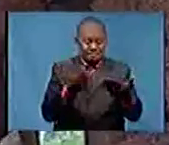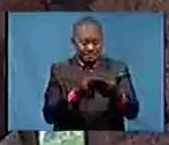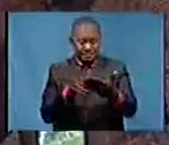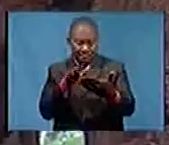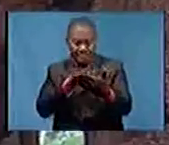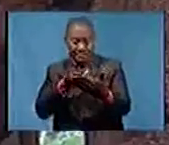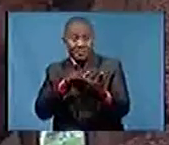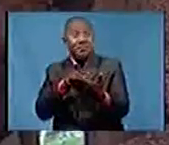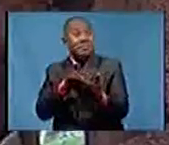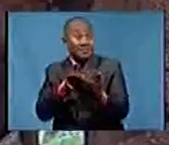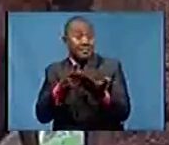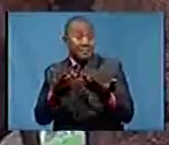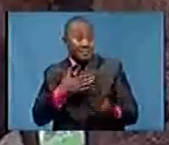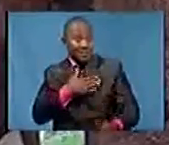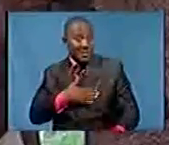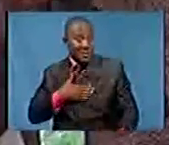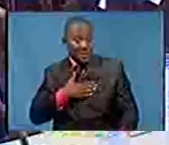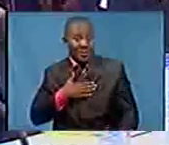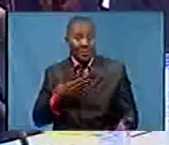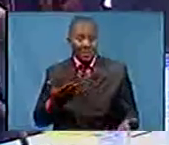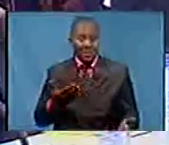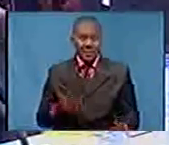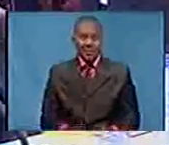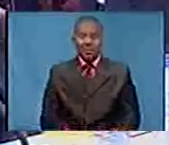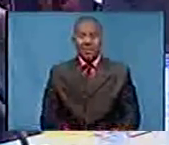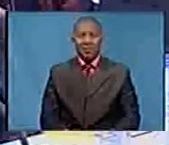this incident. Precedents have been caught.